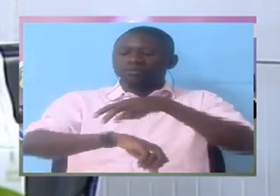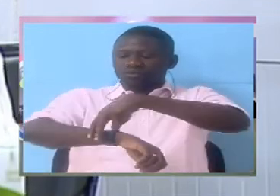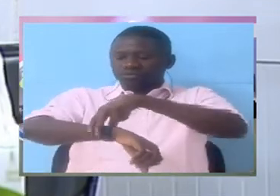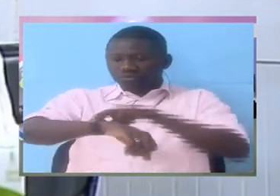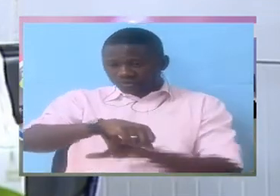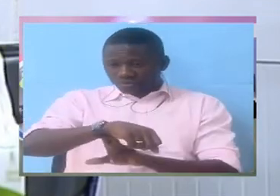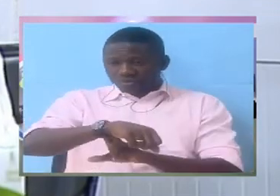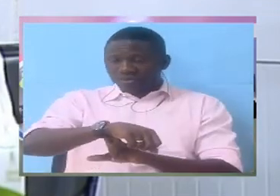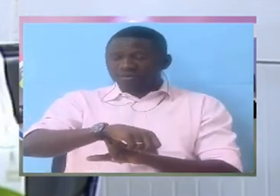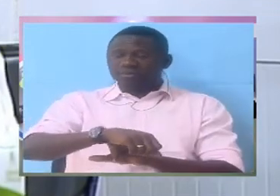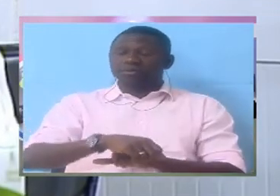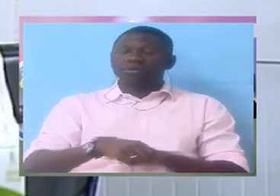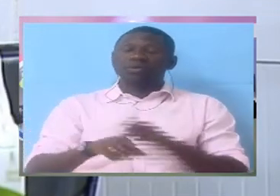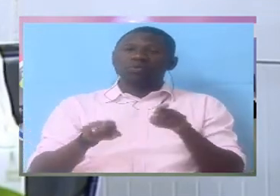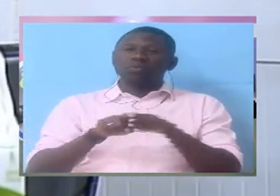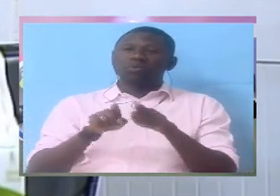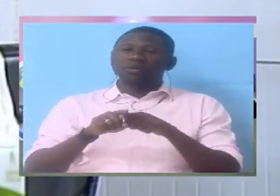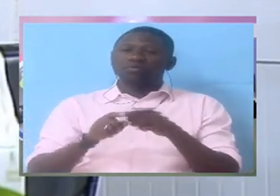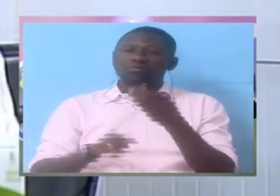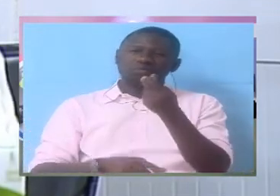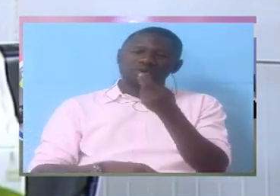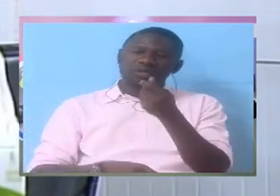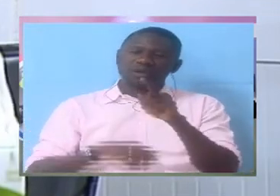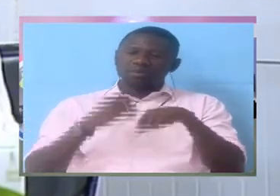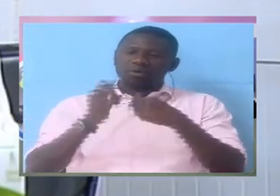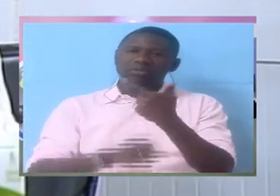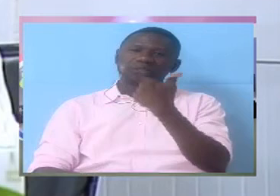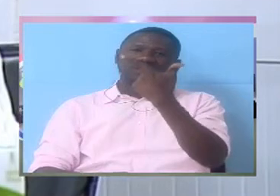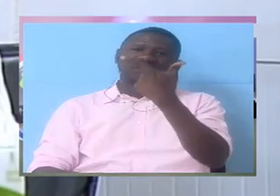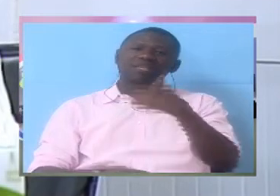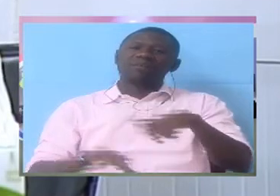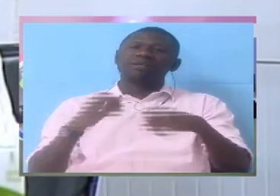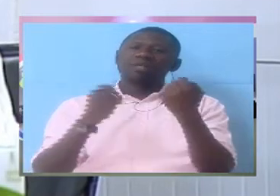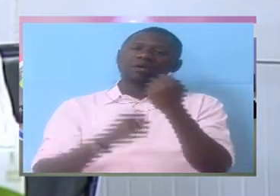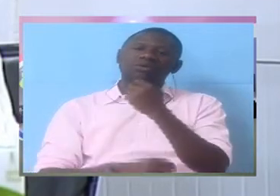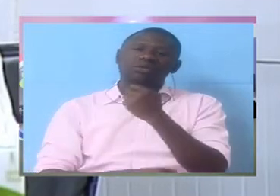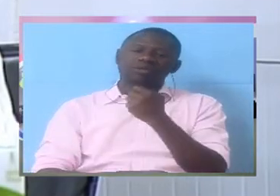montorota. With cash of 7,000.